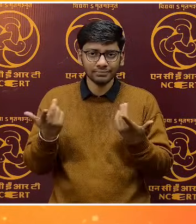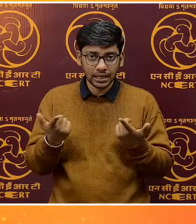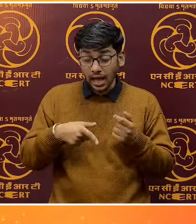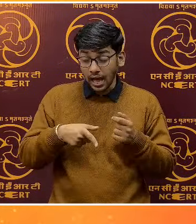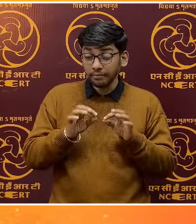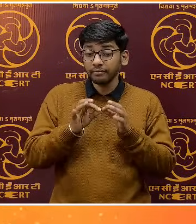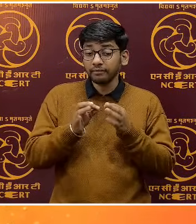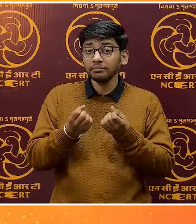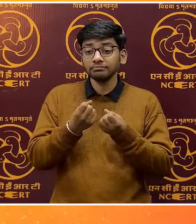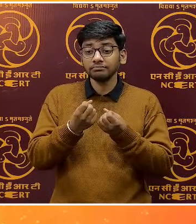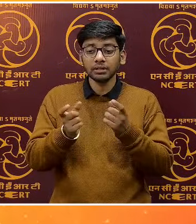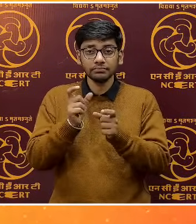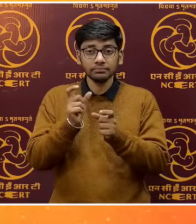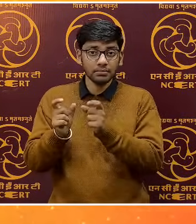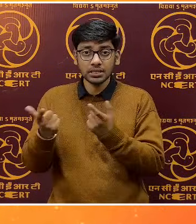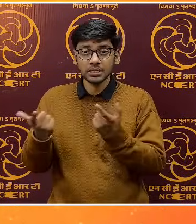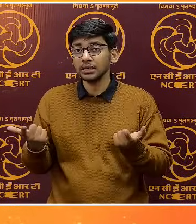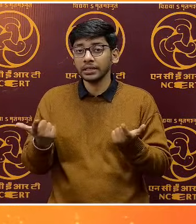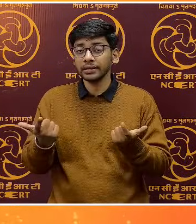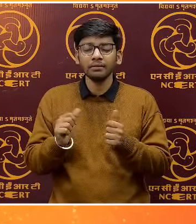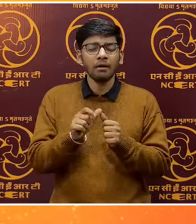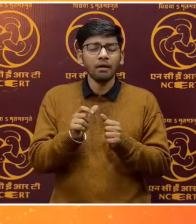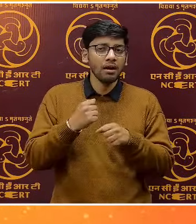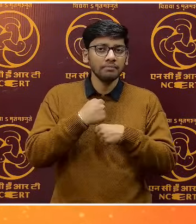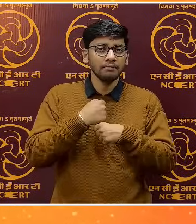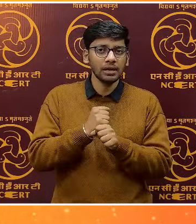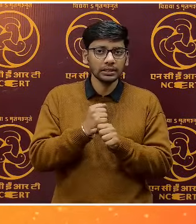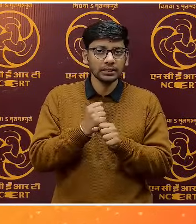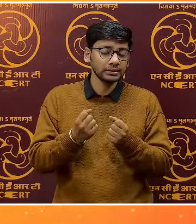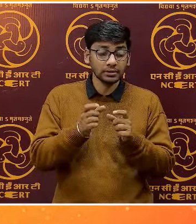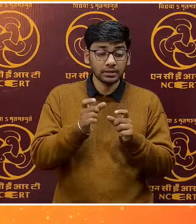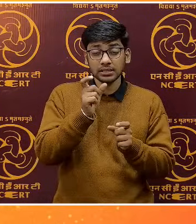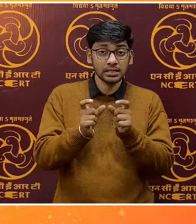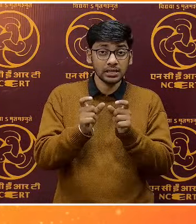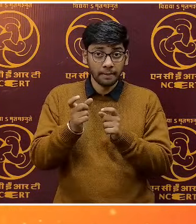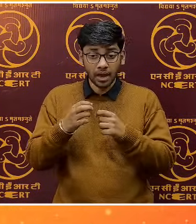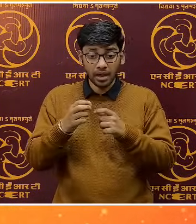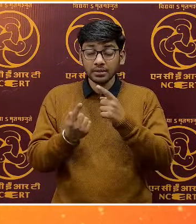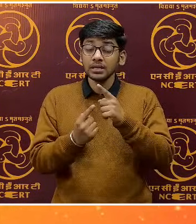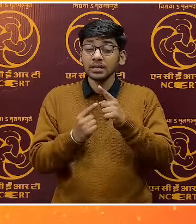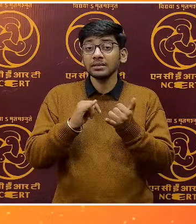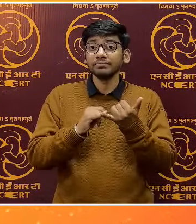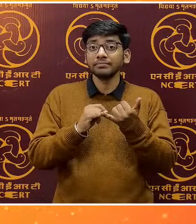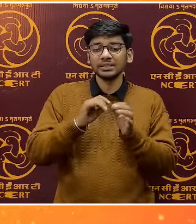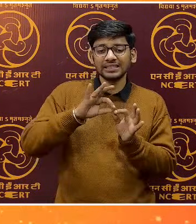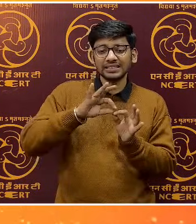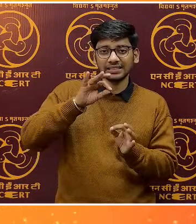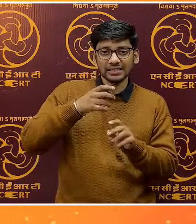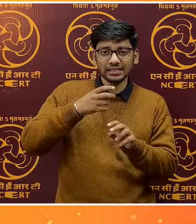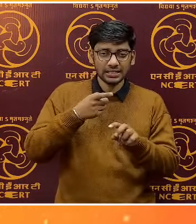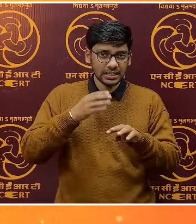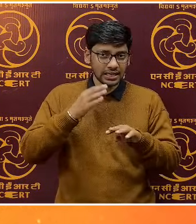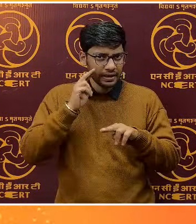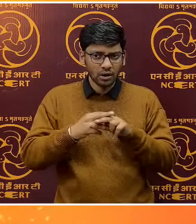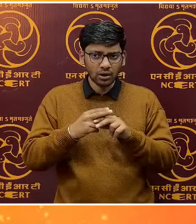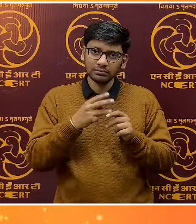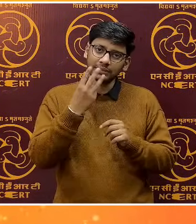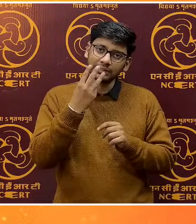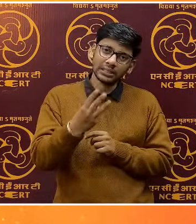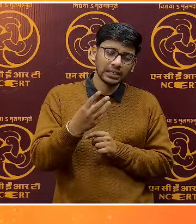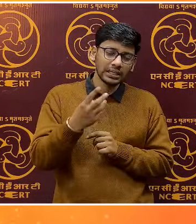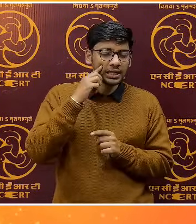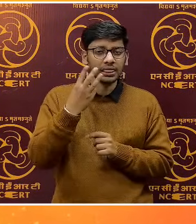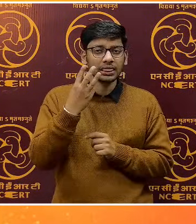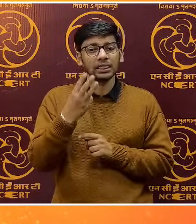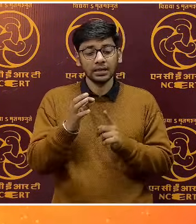members do you have, and then you can make all these sort of stick puppets according to your family. If you have only 3 family members, then you will only